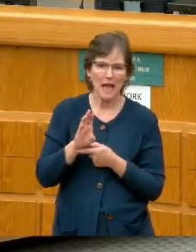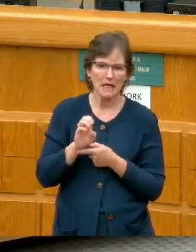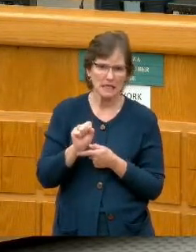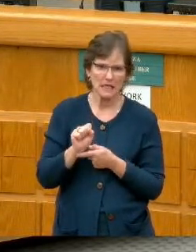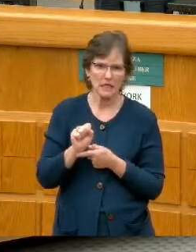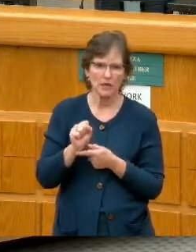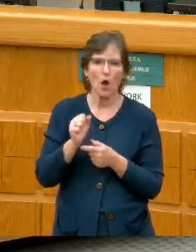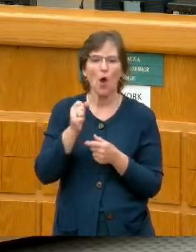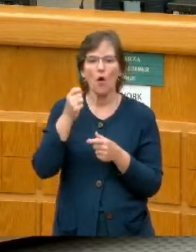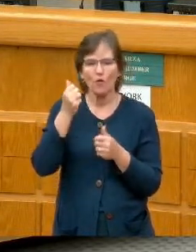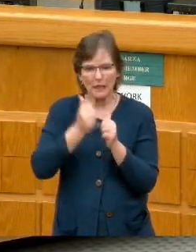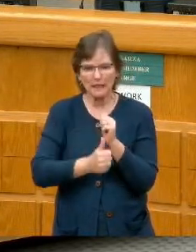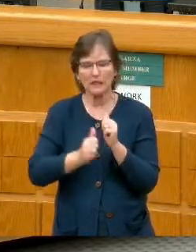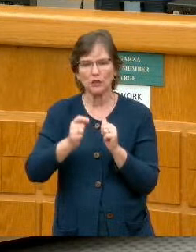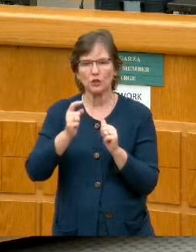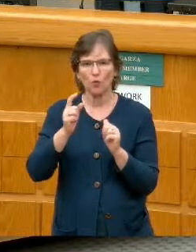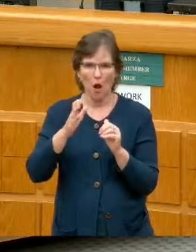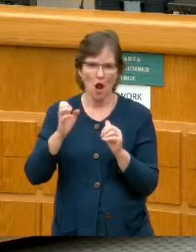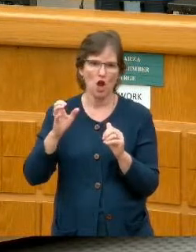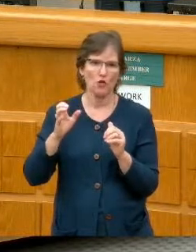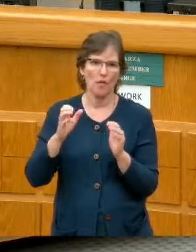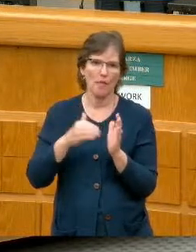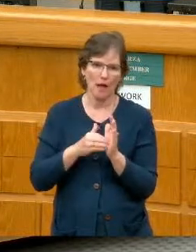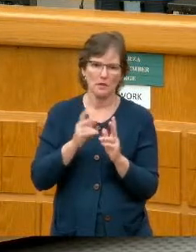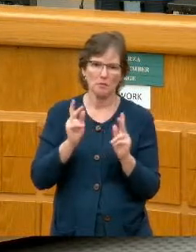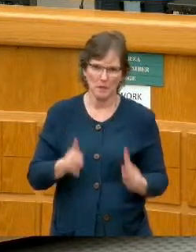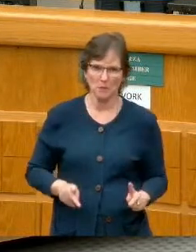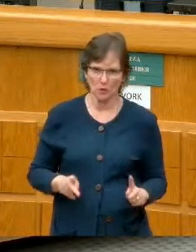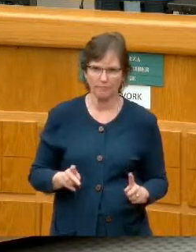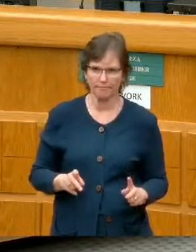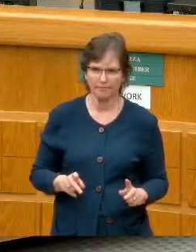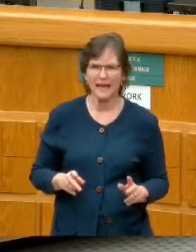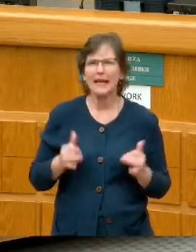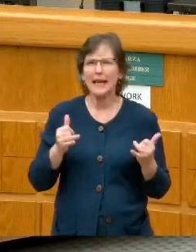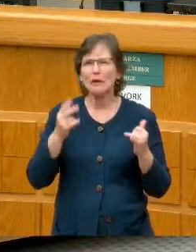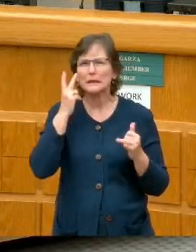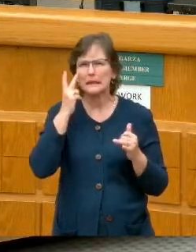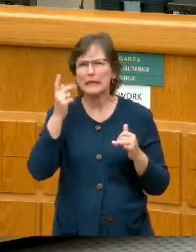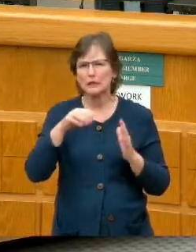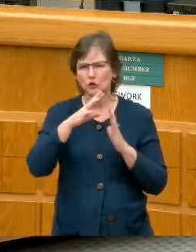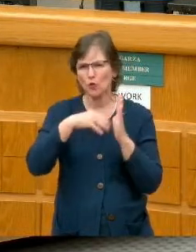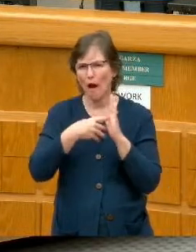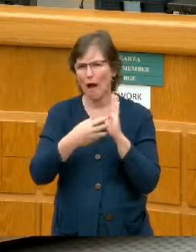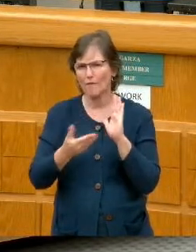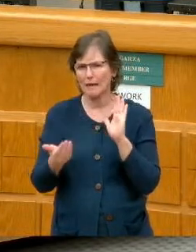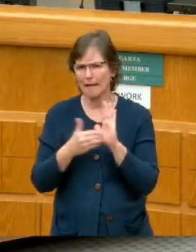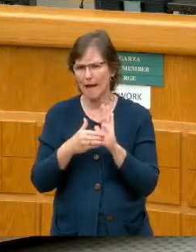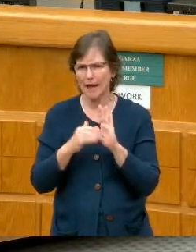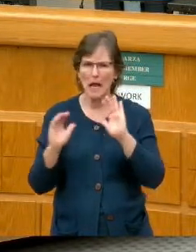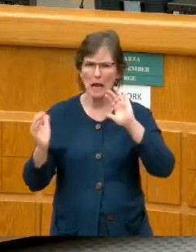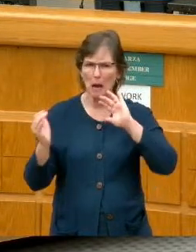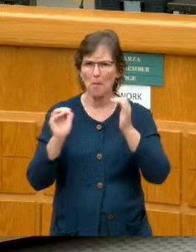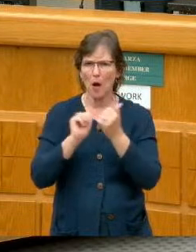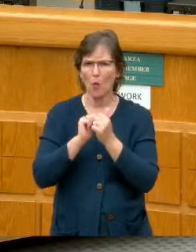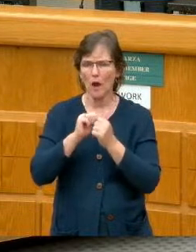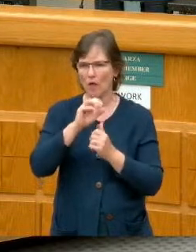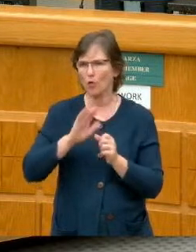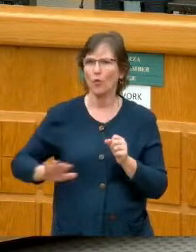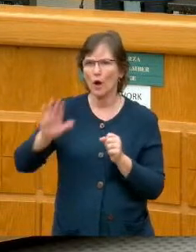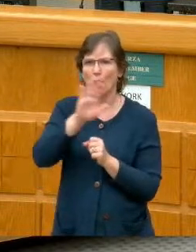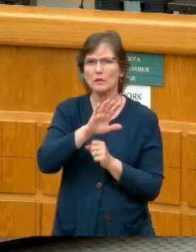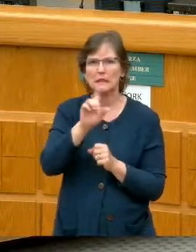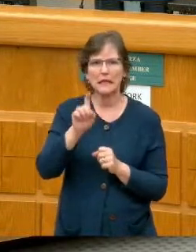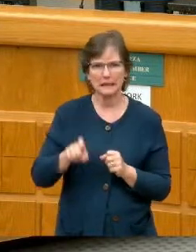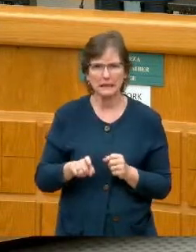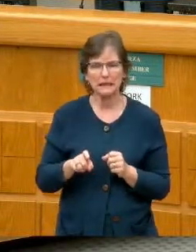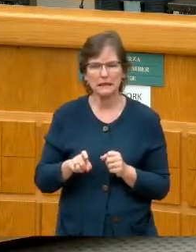But let's kind of step back, and we haven't shown this graph in a while. Let's compare ourselves to other counties and other parts of Texas. In this case,